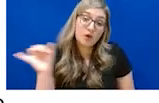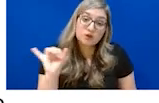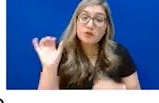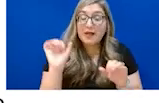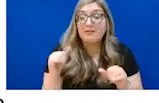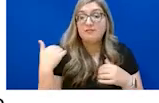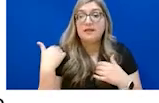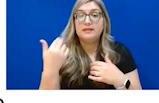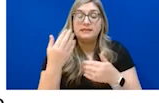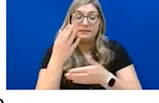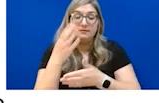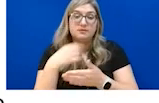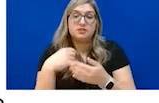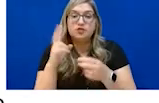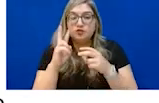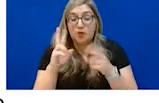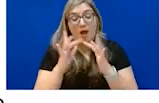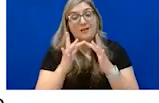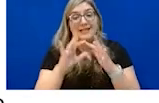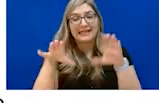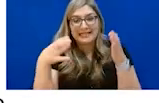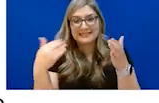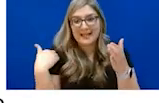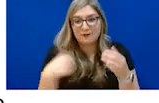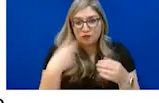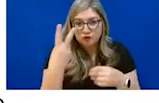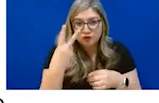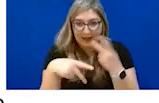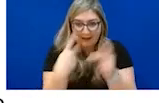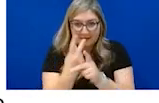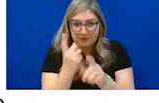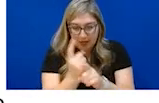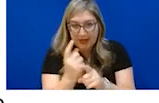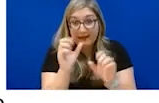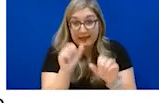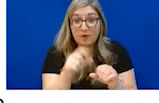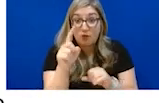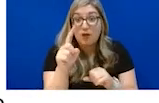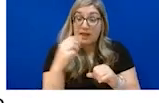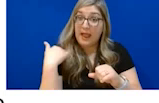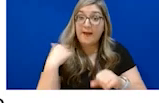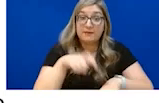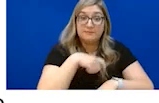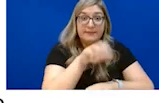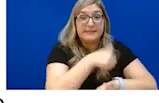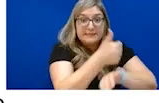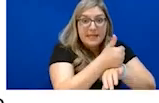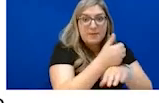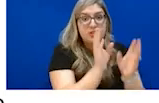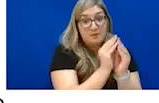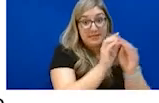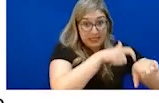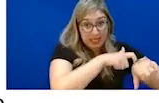synchronous online classes. So you can have both on there. But that schedule is really important. If